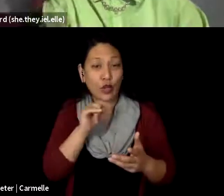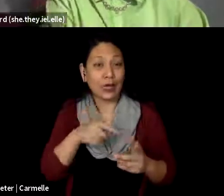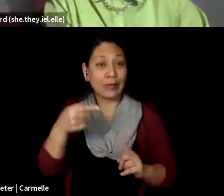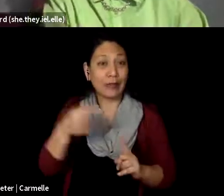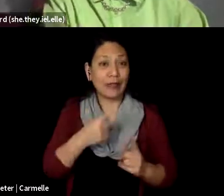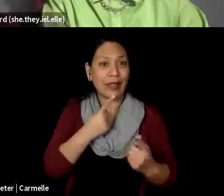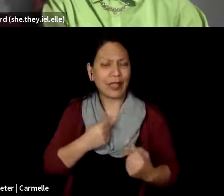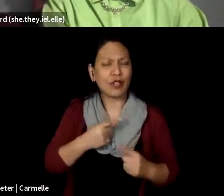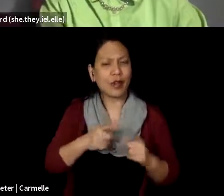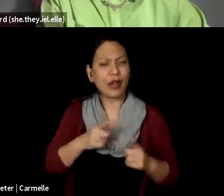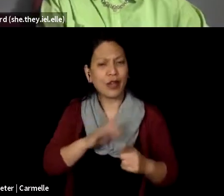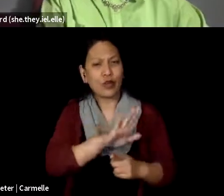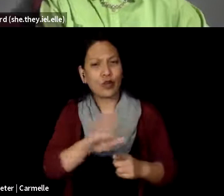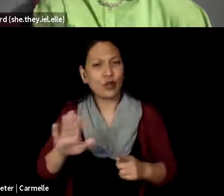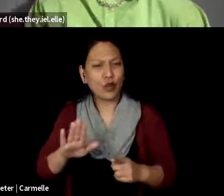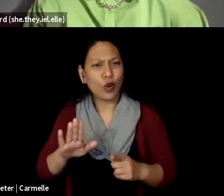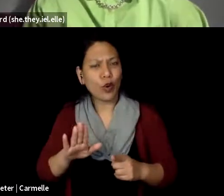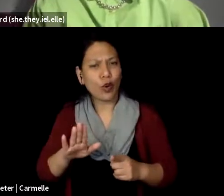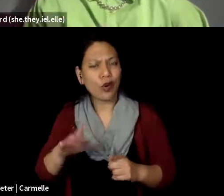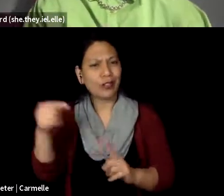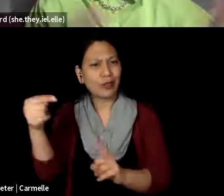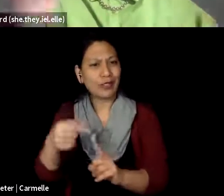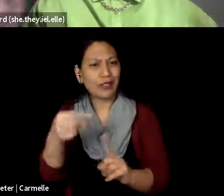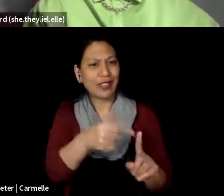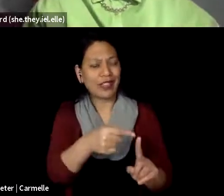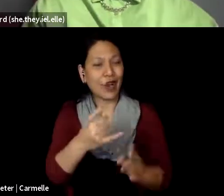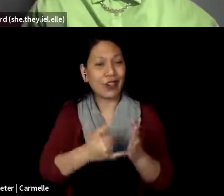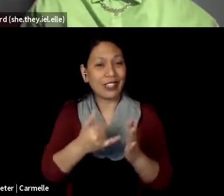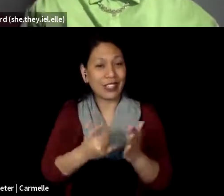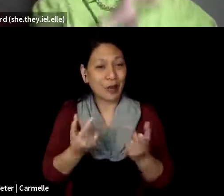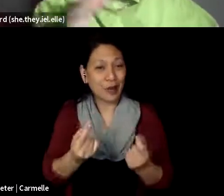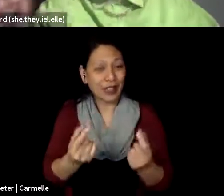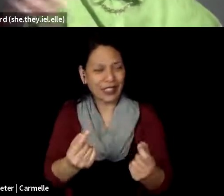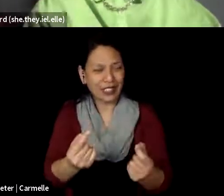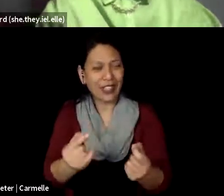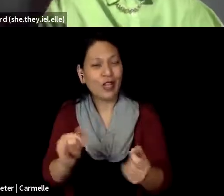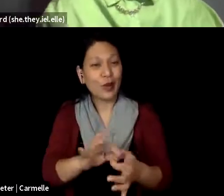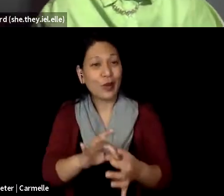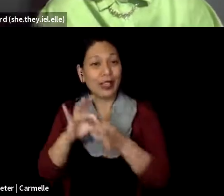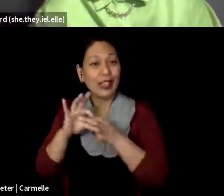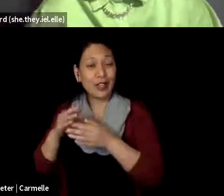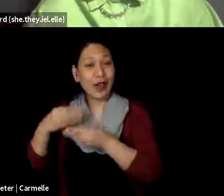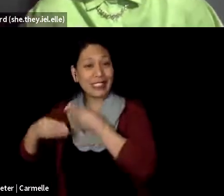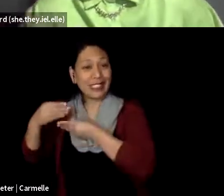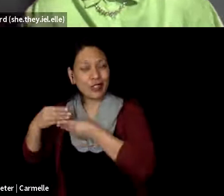personal and connected to your artistic practice in conjunction with your ancestors and of thought.